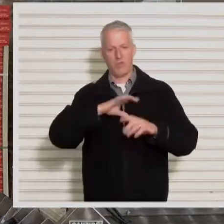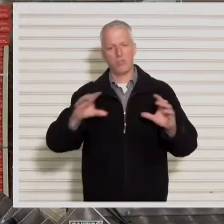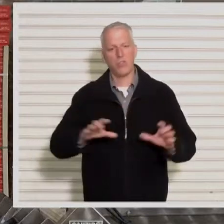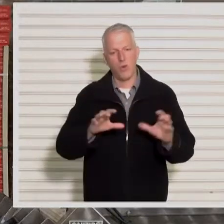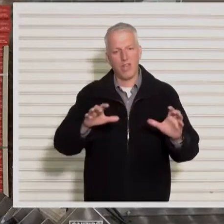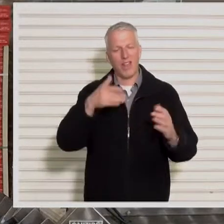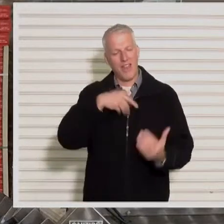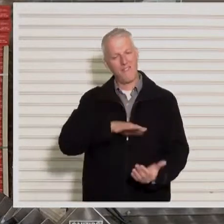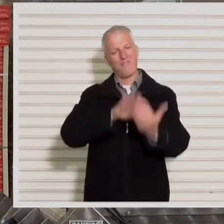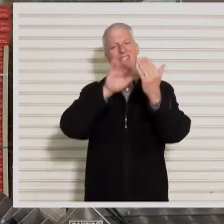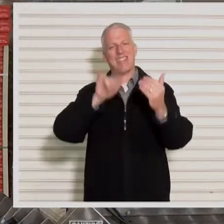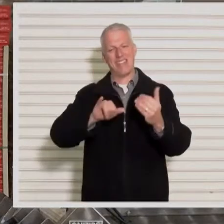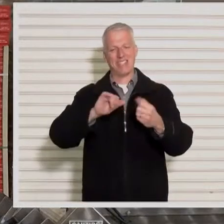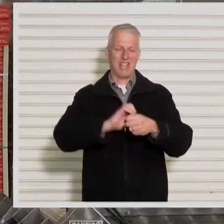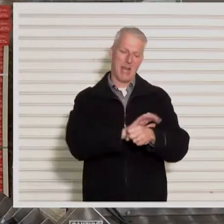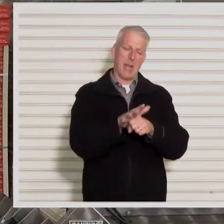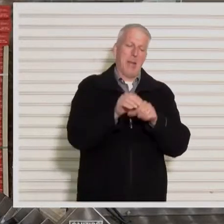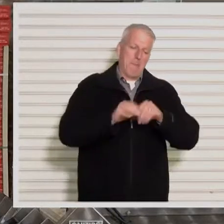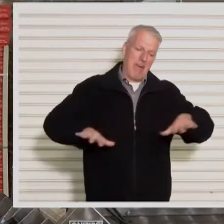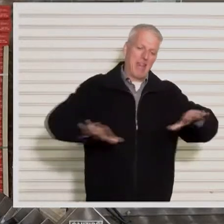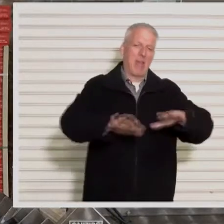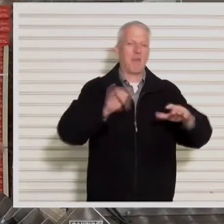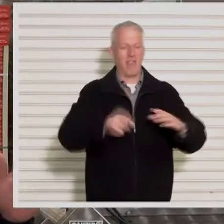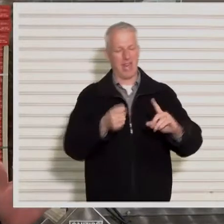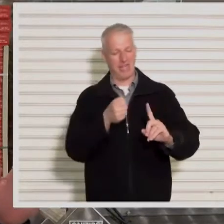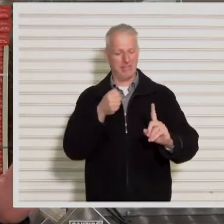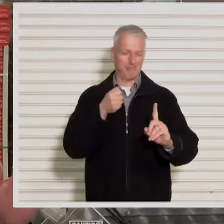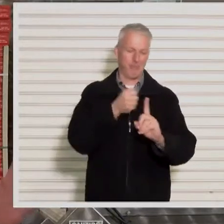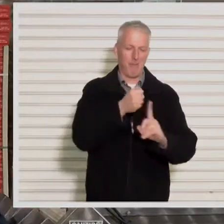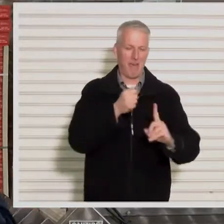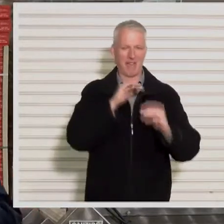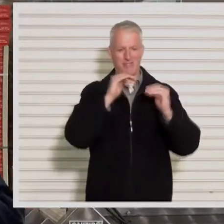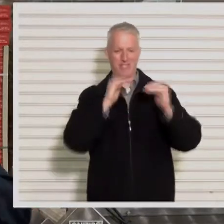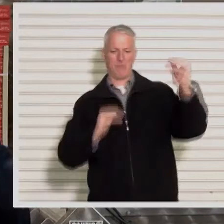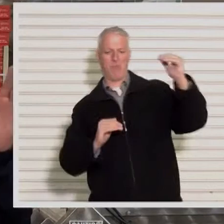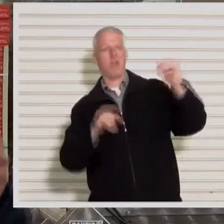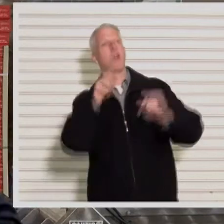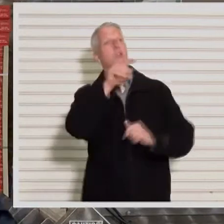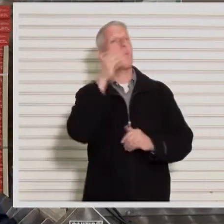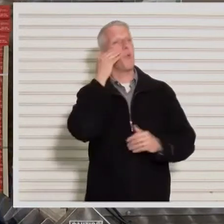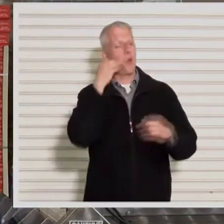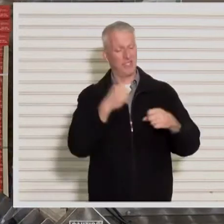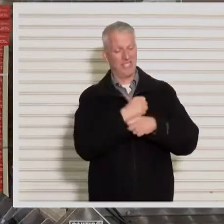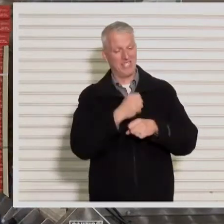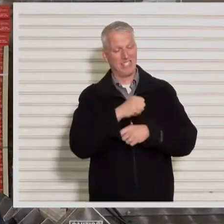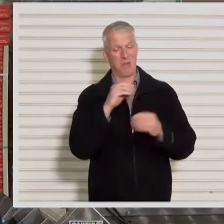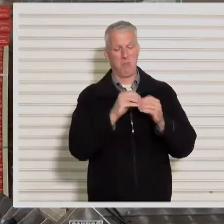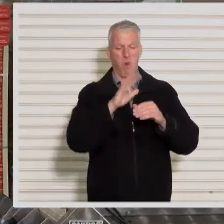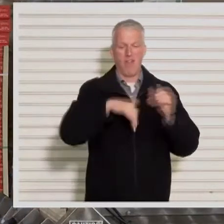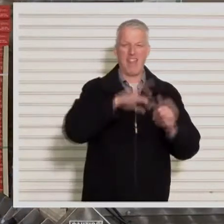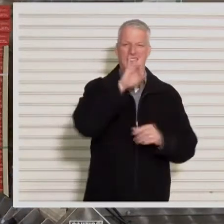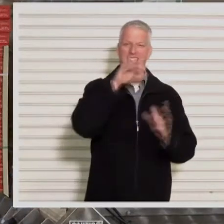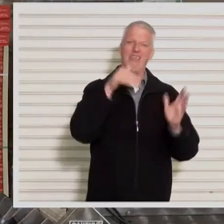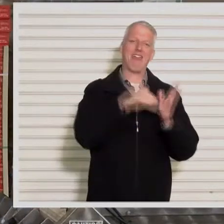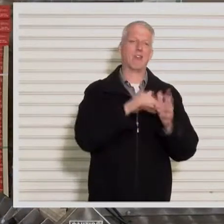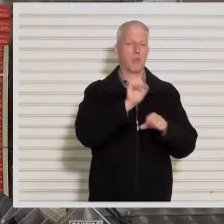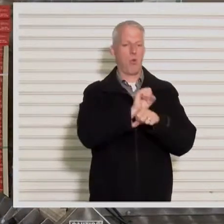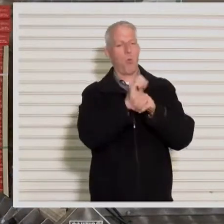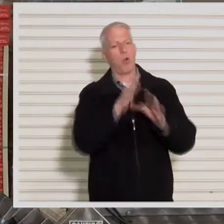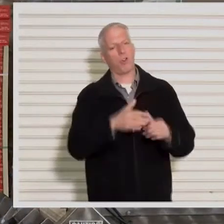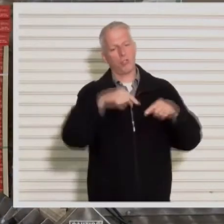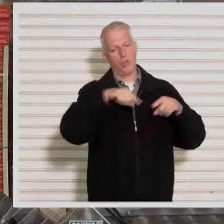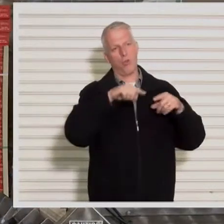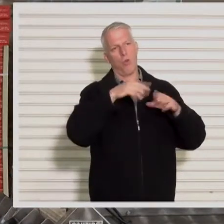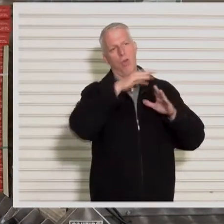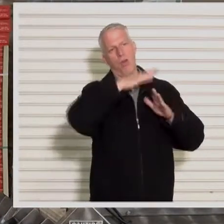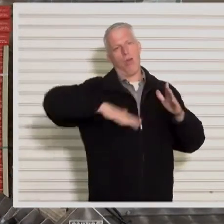we're facing and the disproportionate impacts. Governor, you know the statistics, 800,000 plus workers throughout the state that